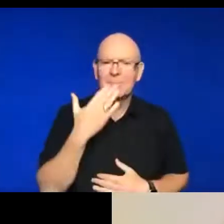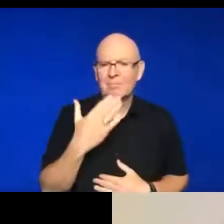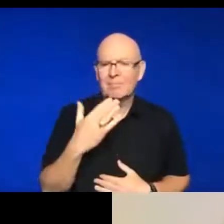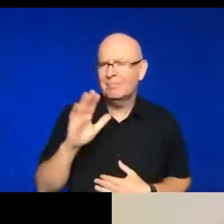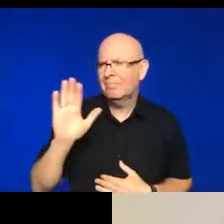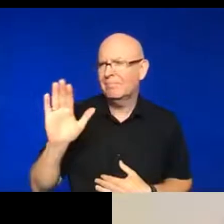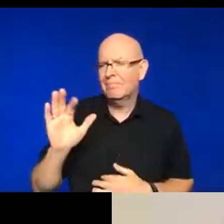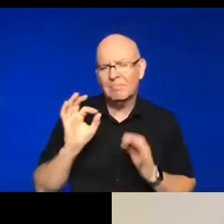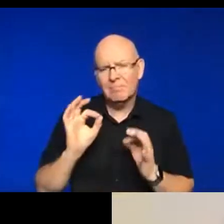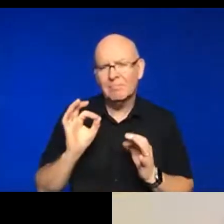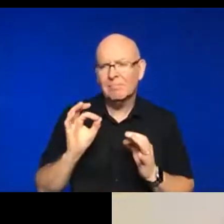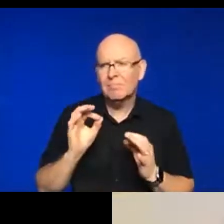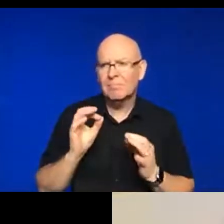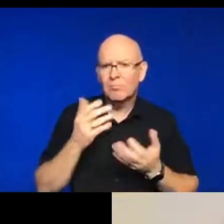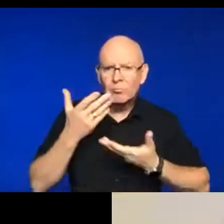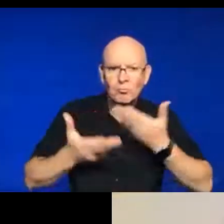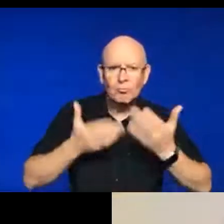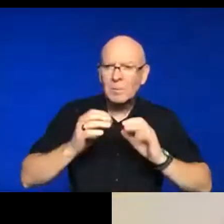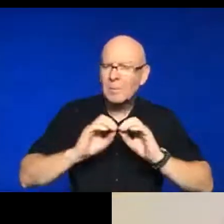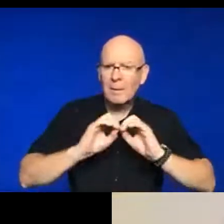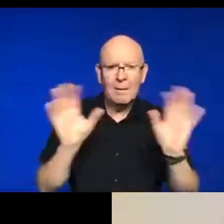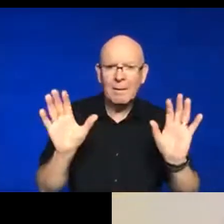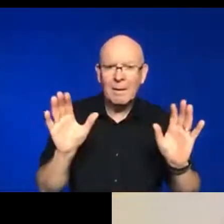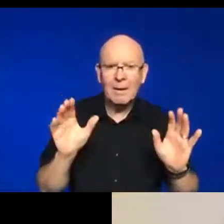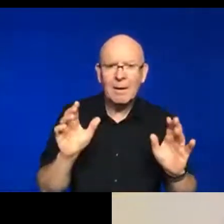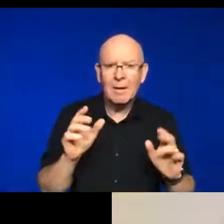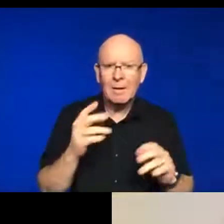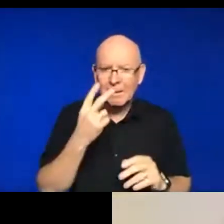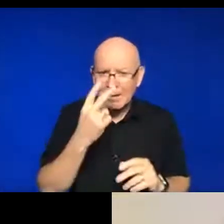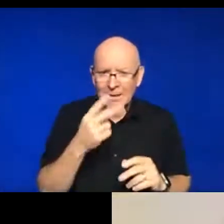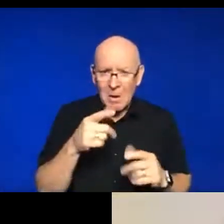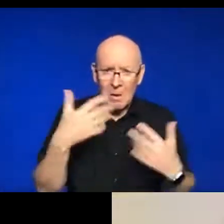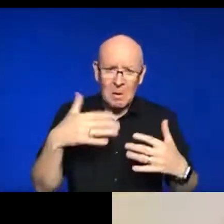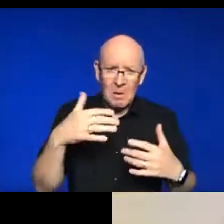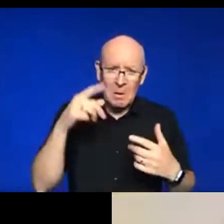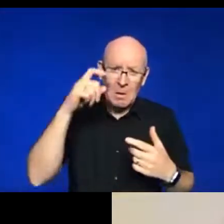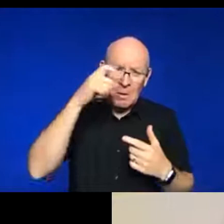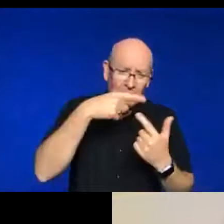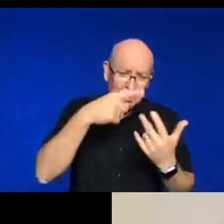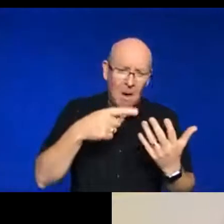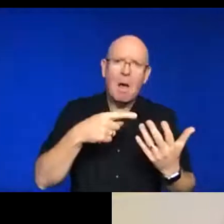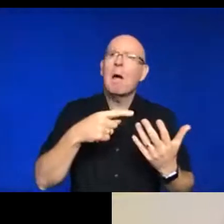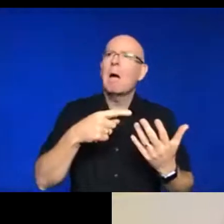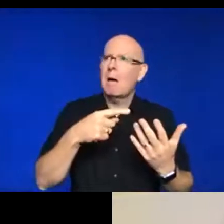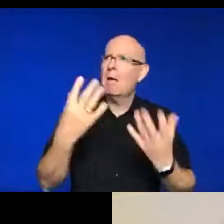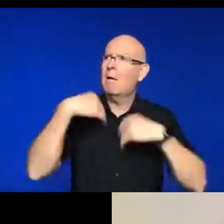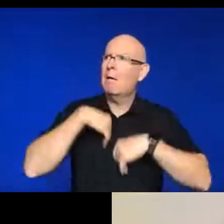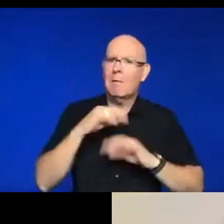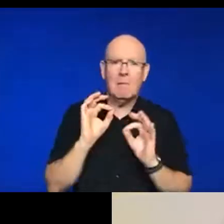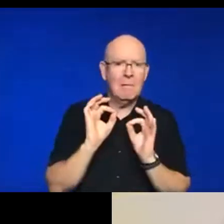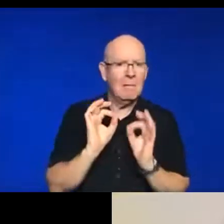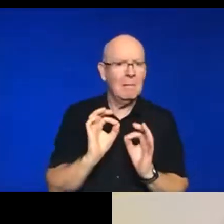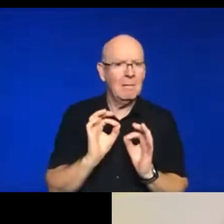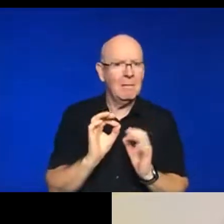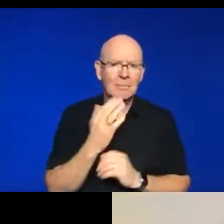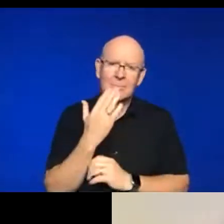webinars when they come and when they are available. And thanks for your time today with us. So over to you, Vladimir. Thank you very